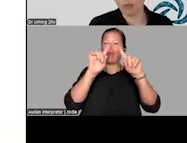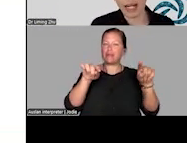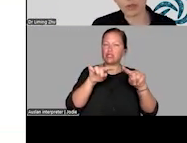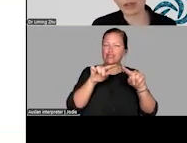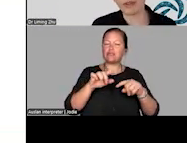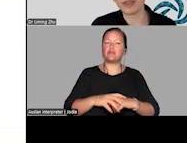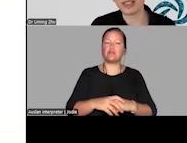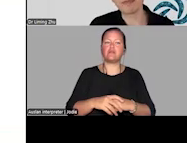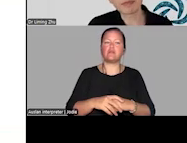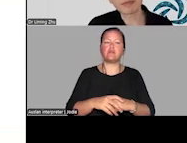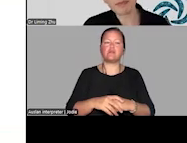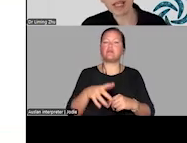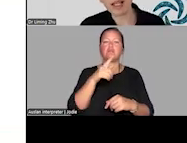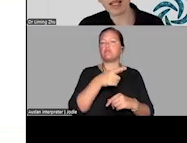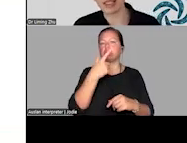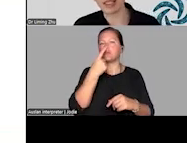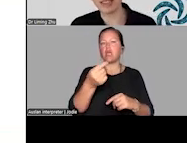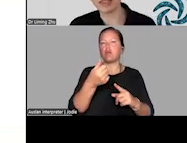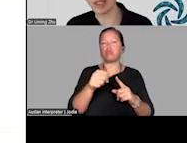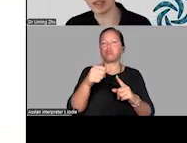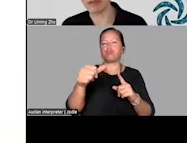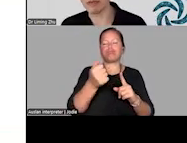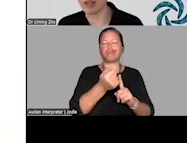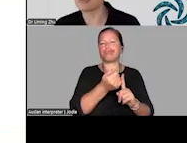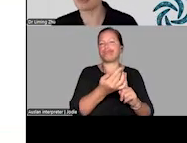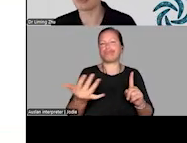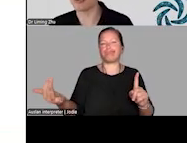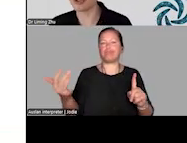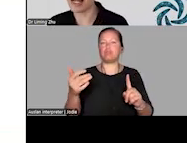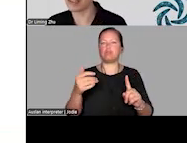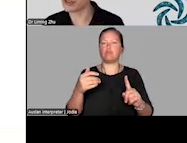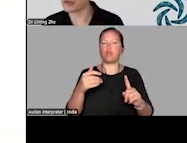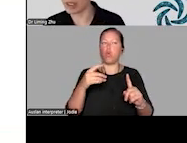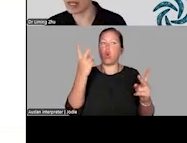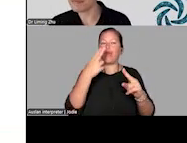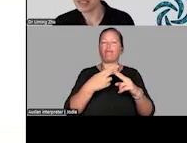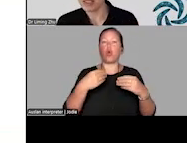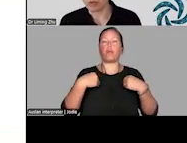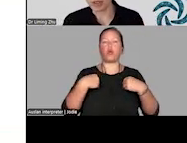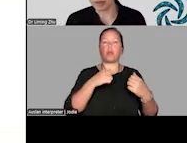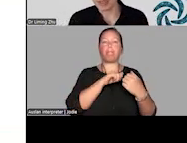a wide range of applicability. We're looking for commercial partners to work on